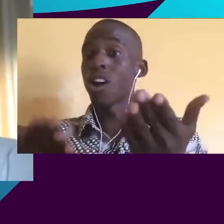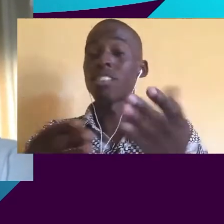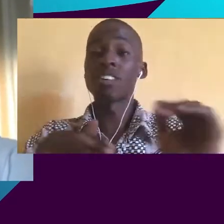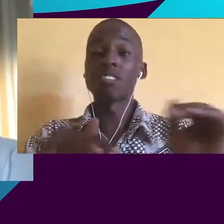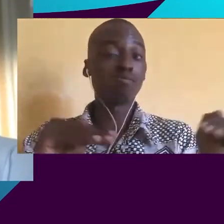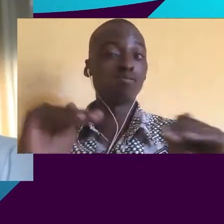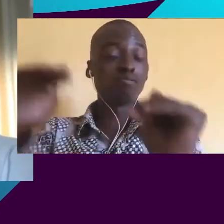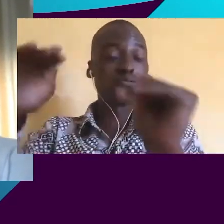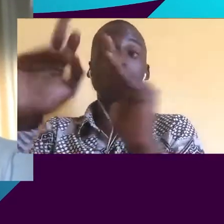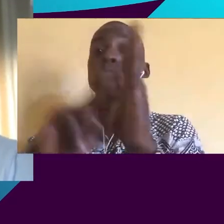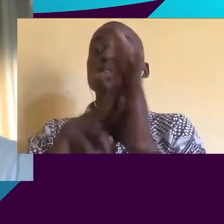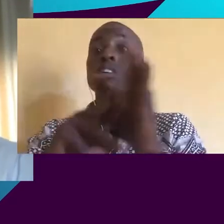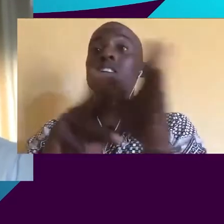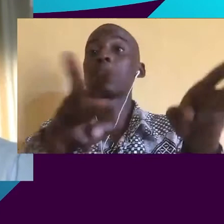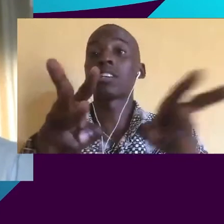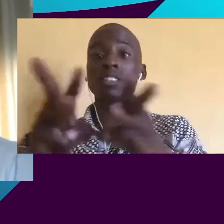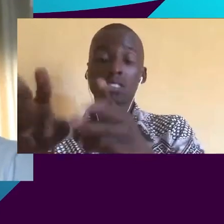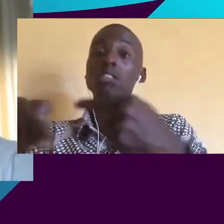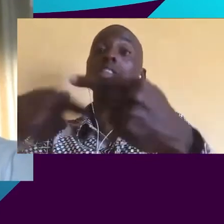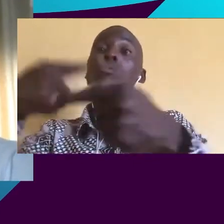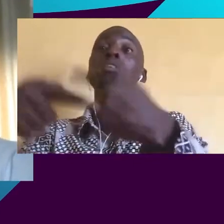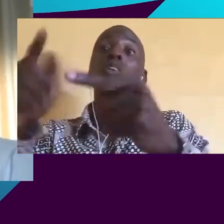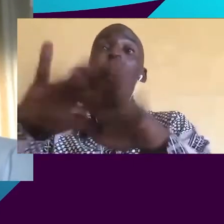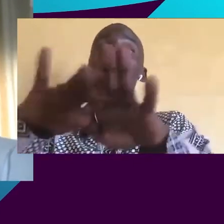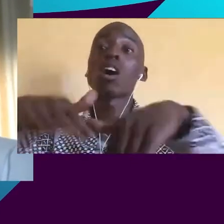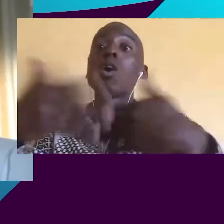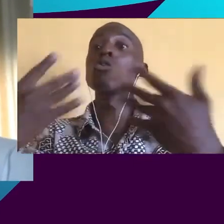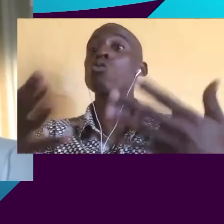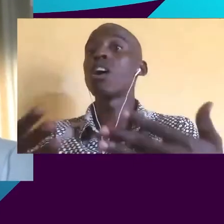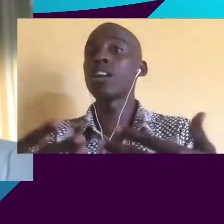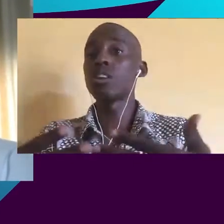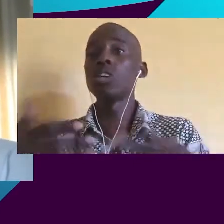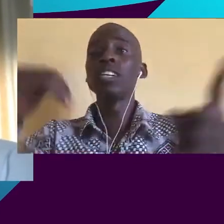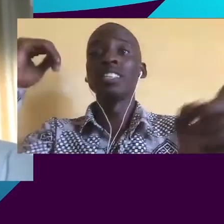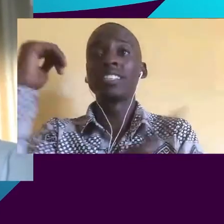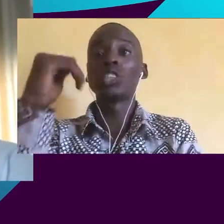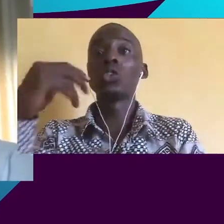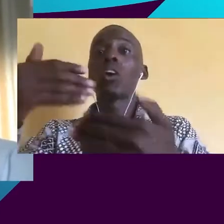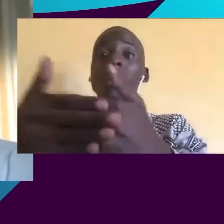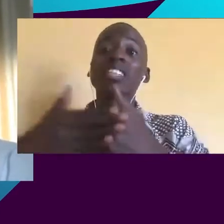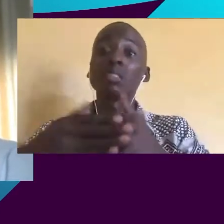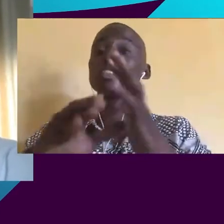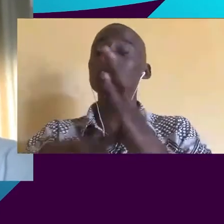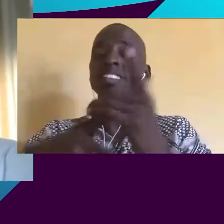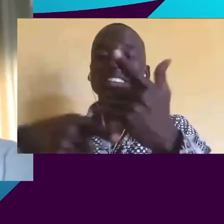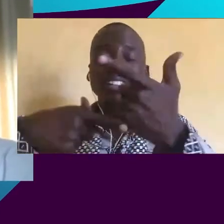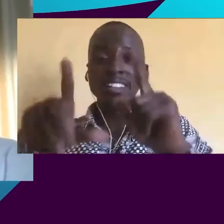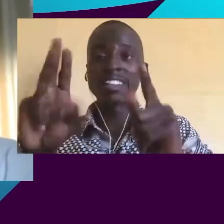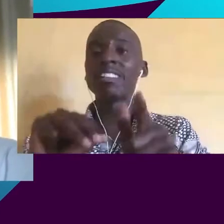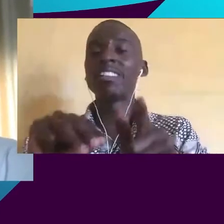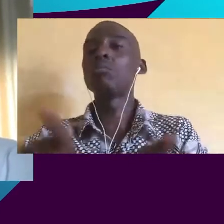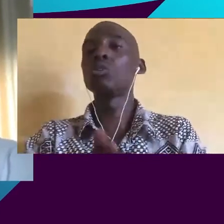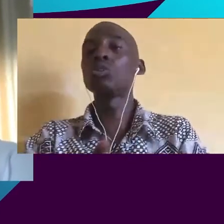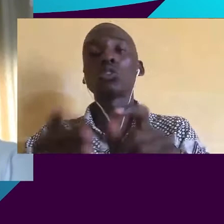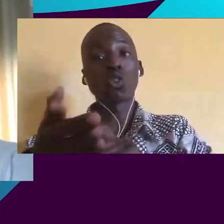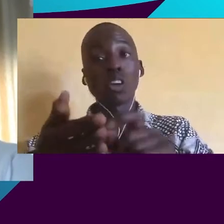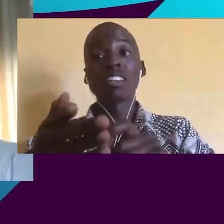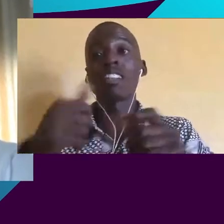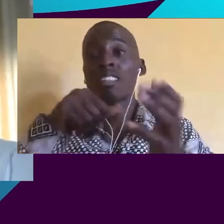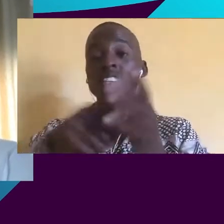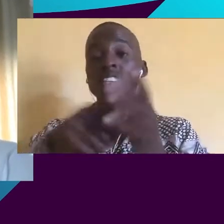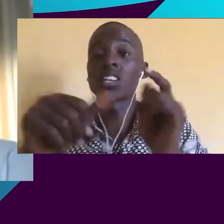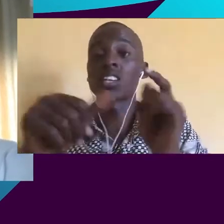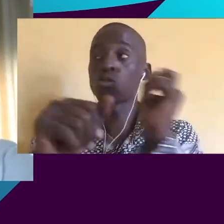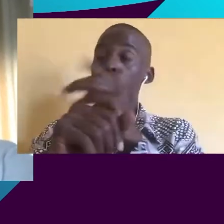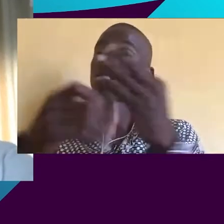mechanism, the procedure on how to handle sexual harassment cases, let them right federations like ours, we